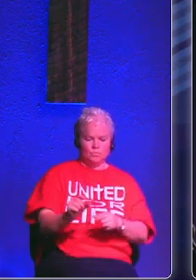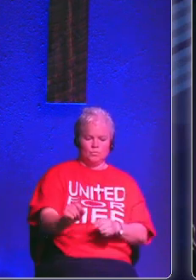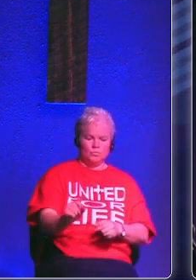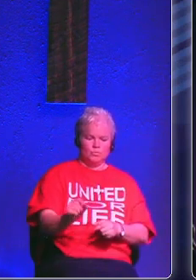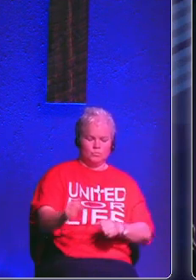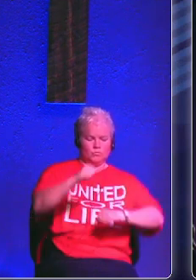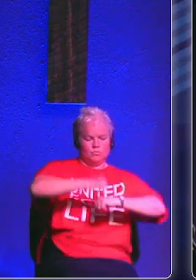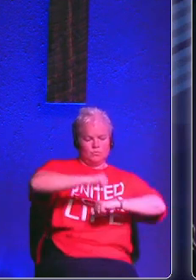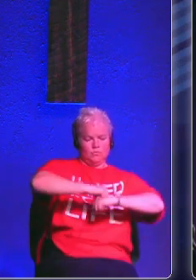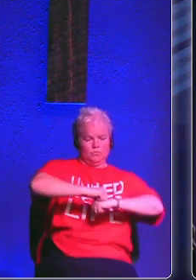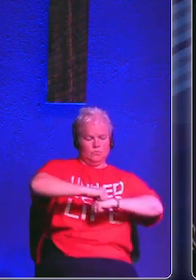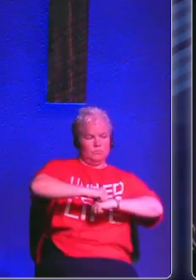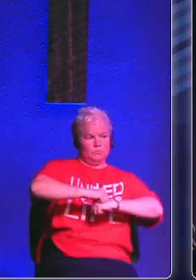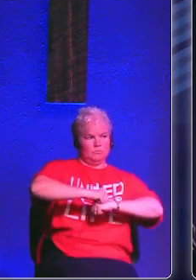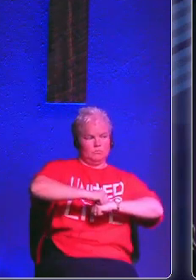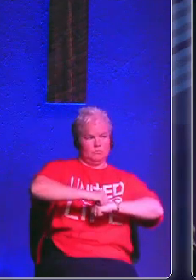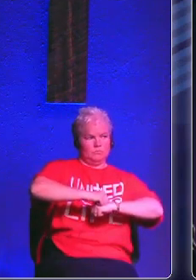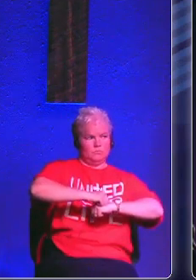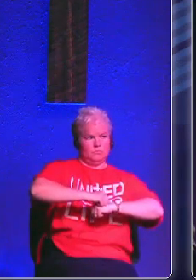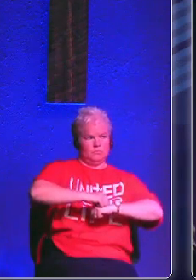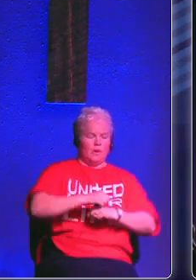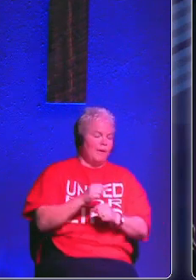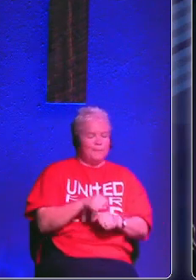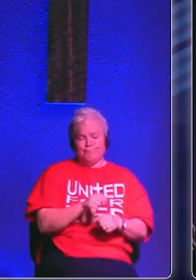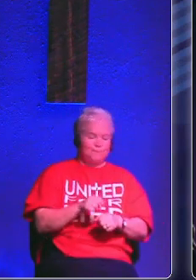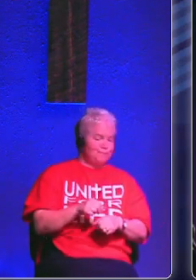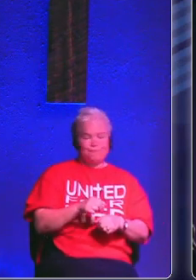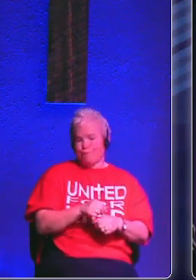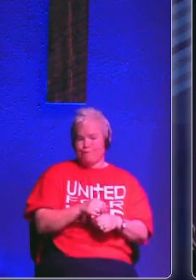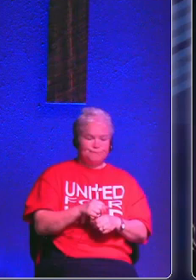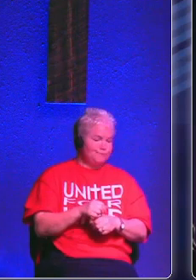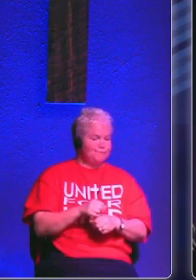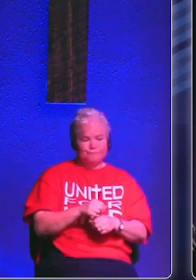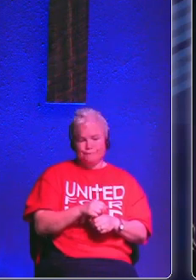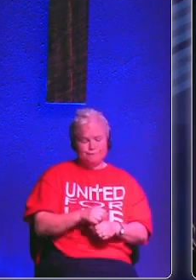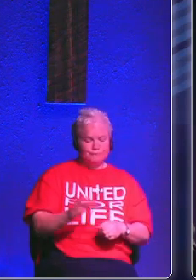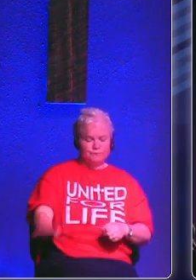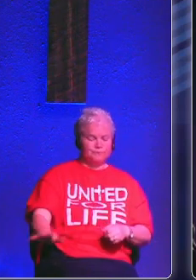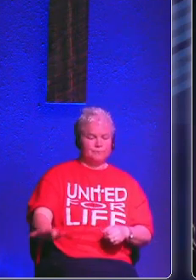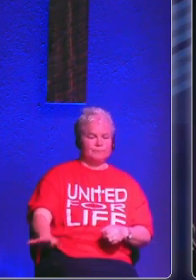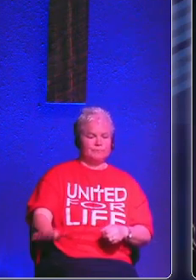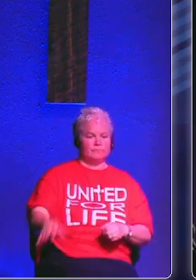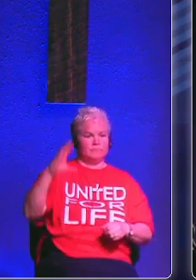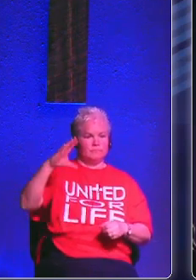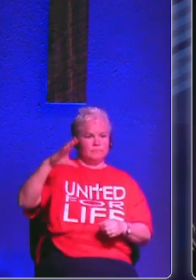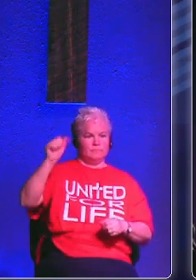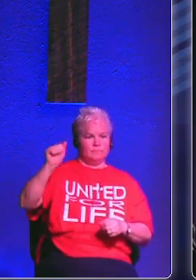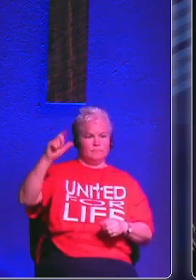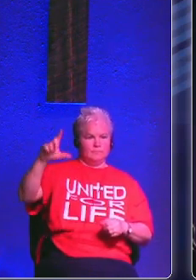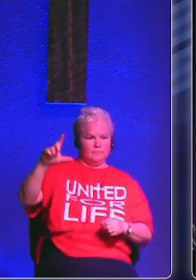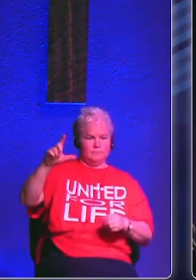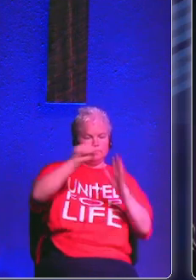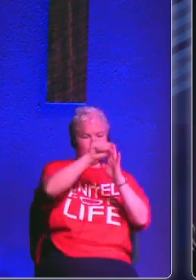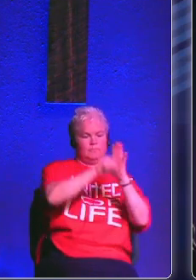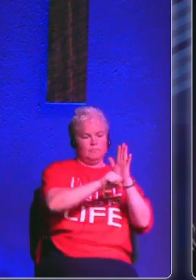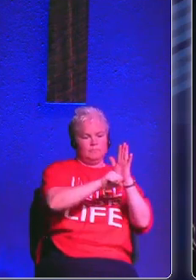me, and it was just funny because he starts bragging on his kid and how good his kid is. And he's from California,